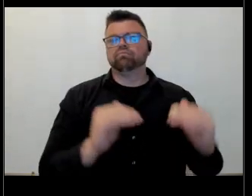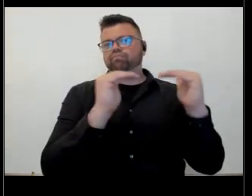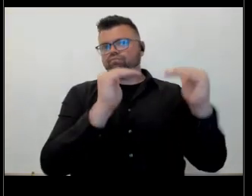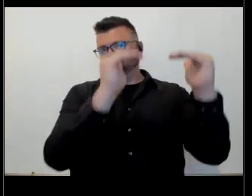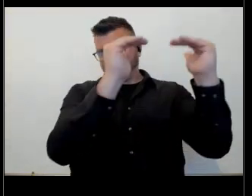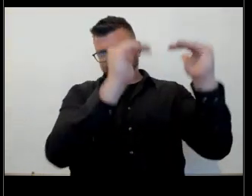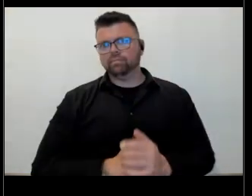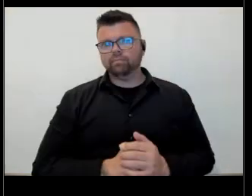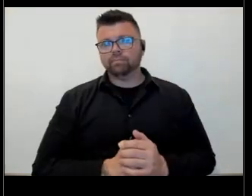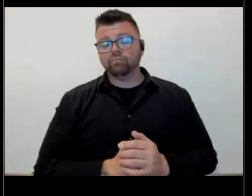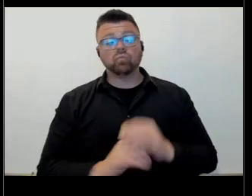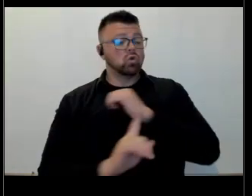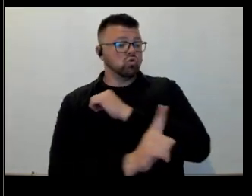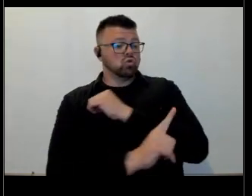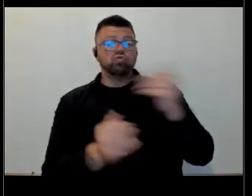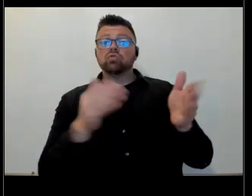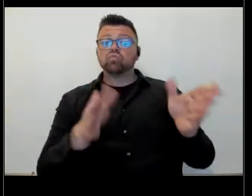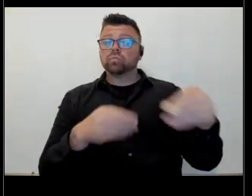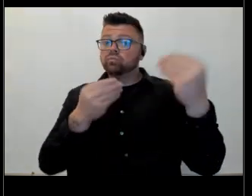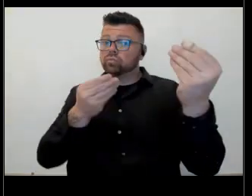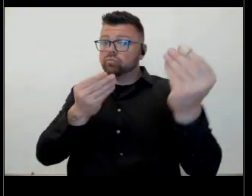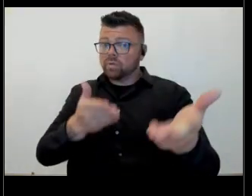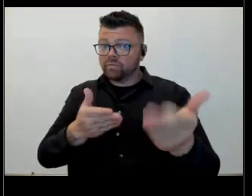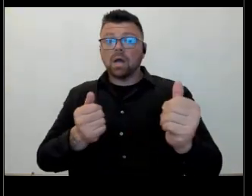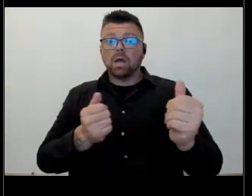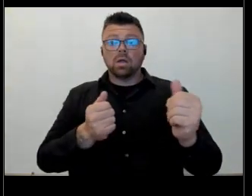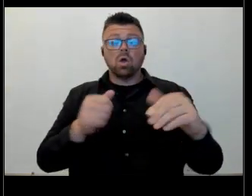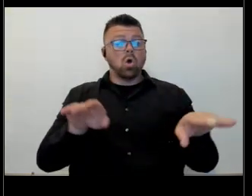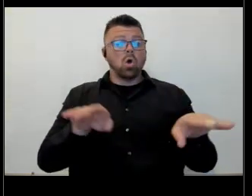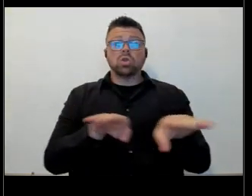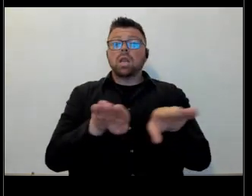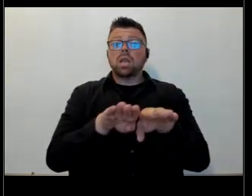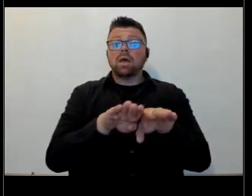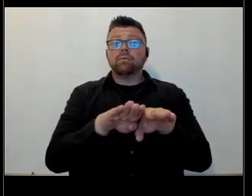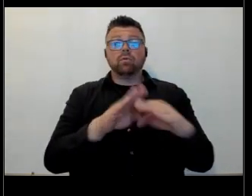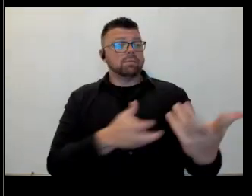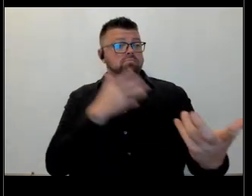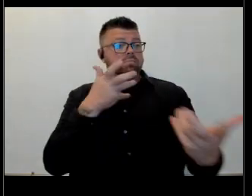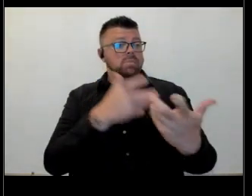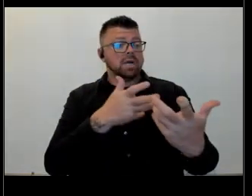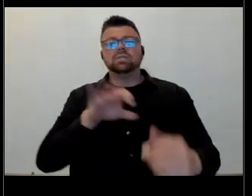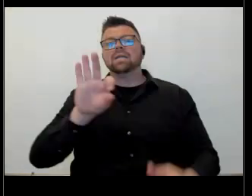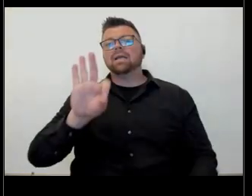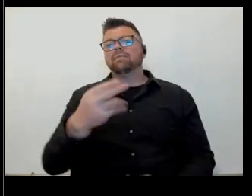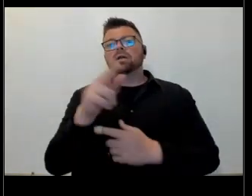And a trash room is provided on the level complying with the Fair Housing Act.